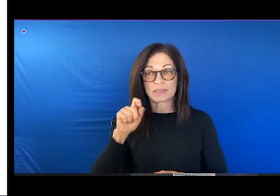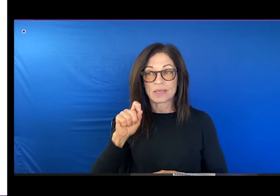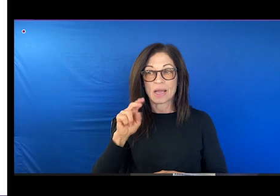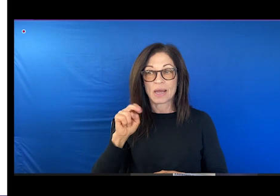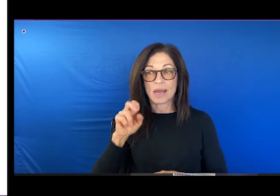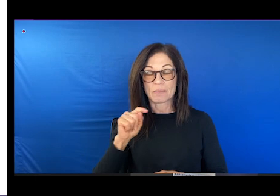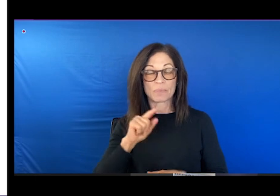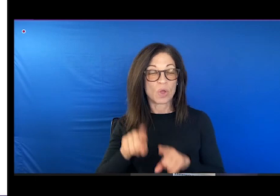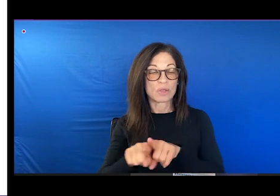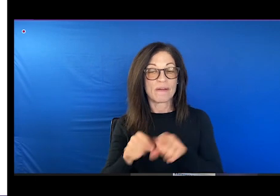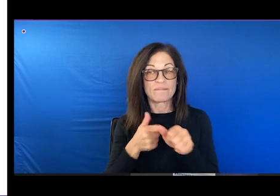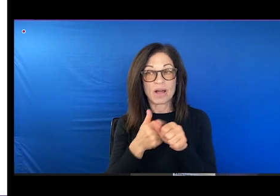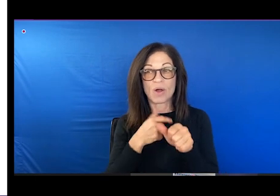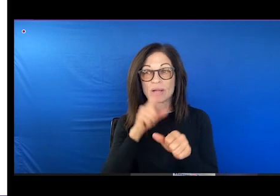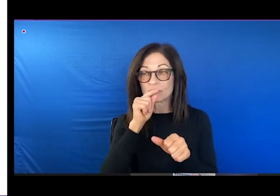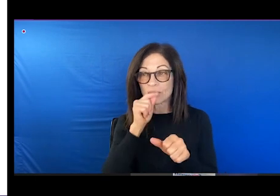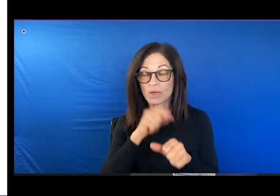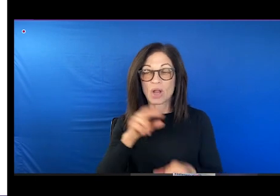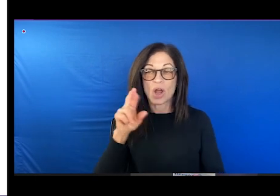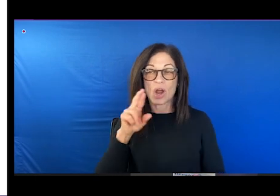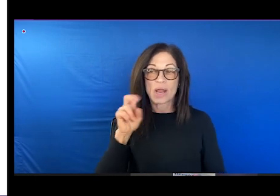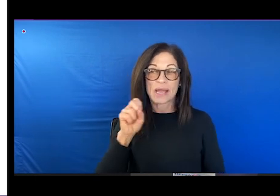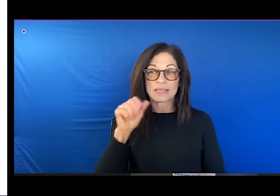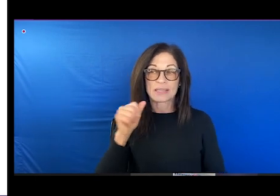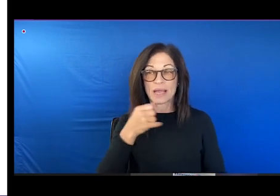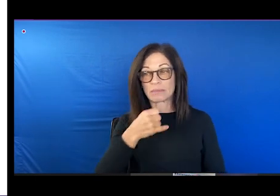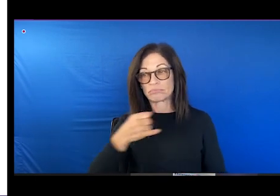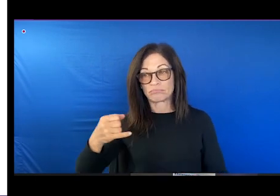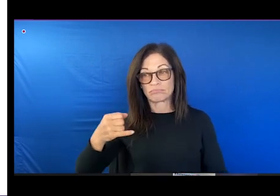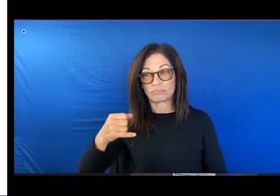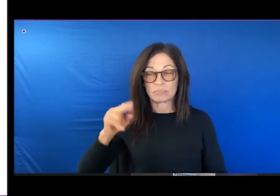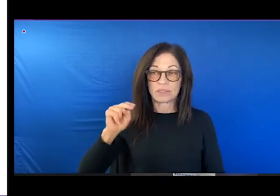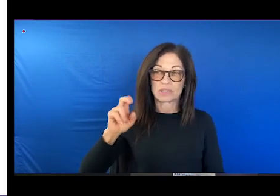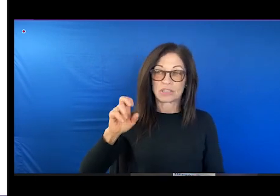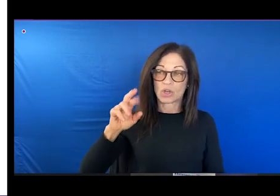ncrtm@neweditions.net. We encourage you to follow us on Twitter at